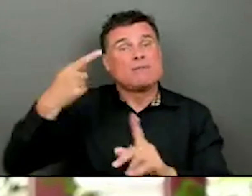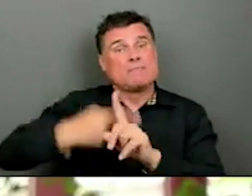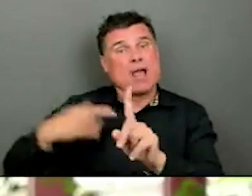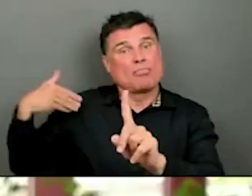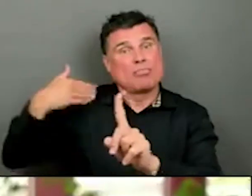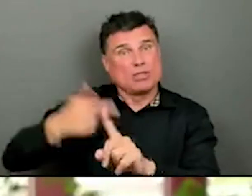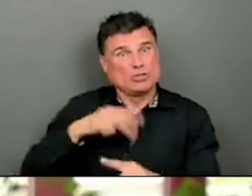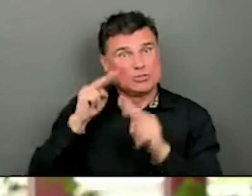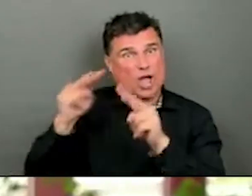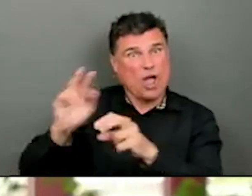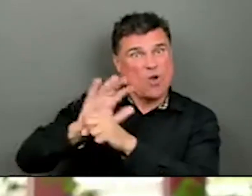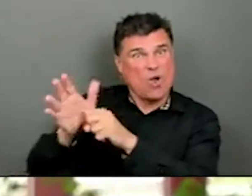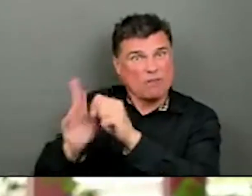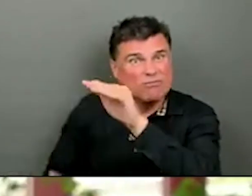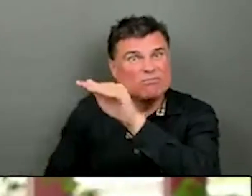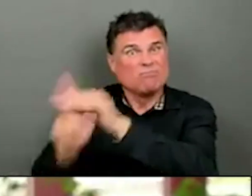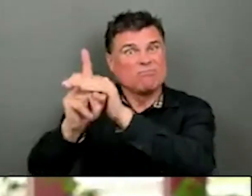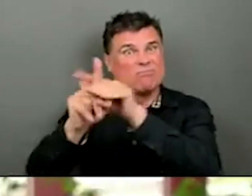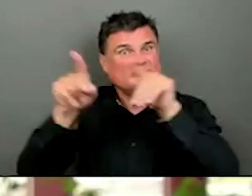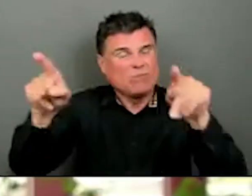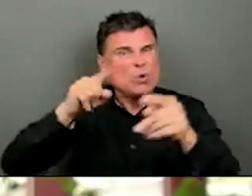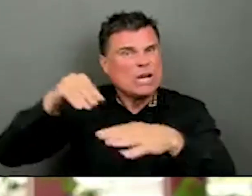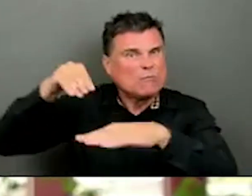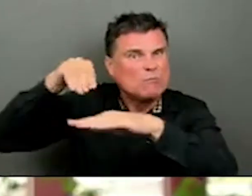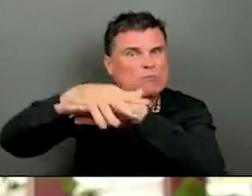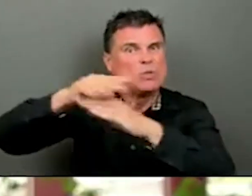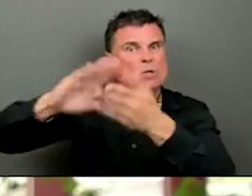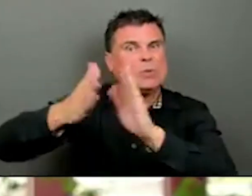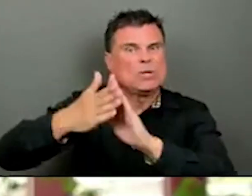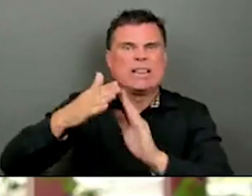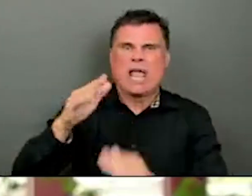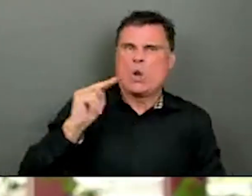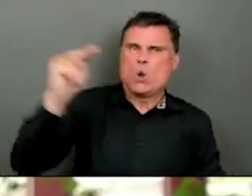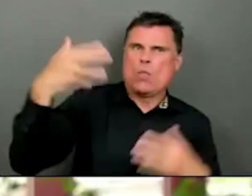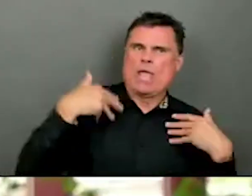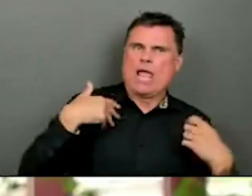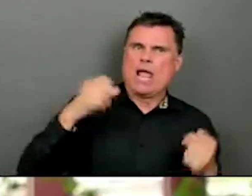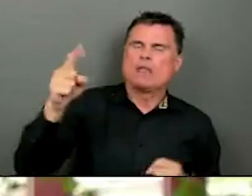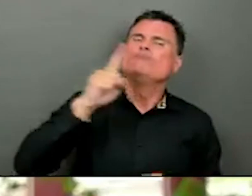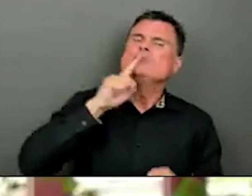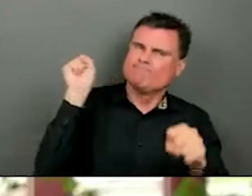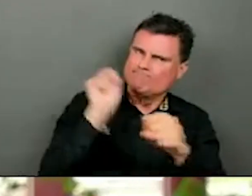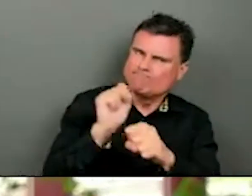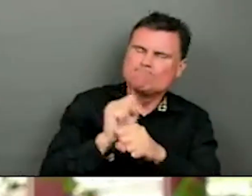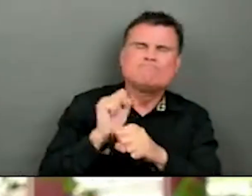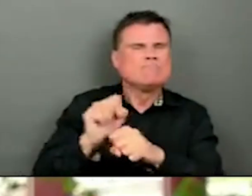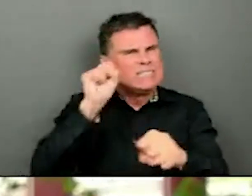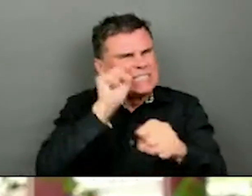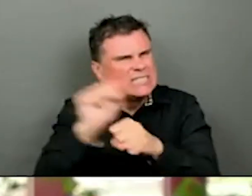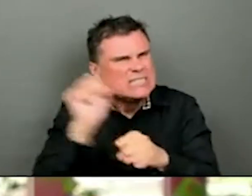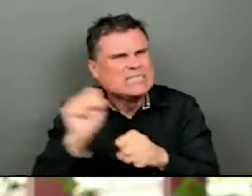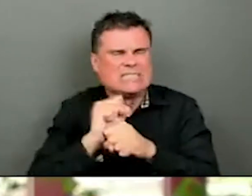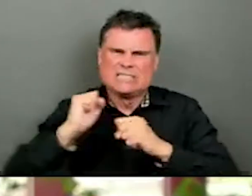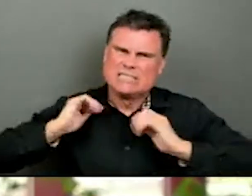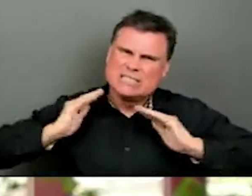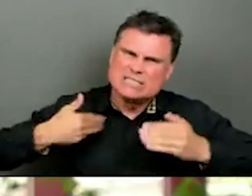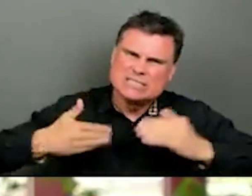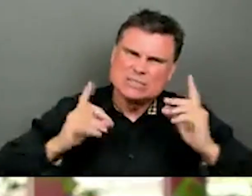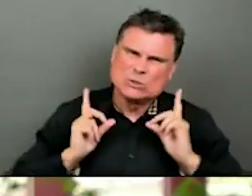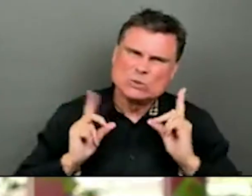that great work has been done by Northern Health, by everyone, to respond to try and protect those most at